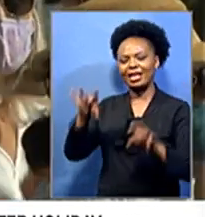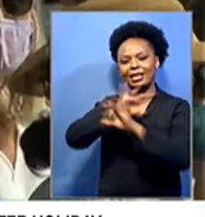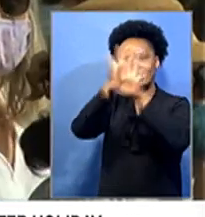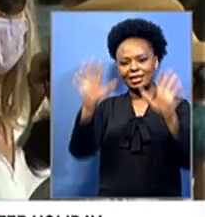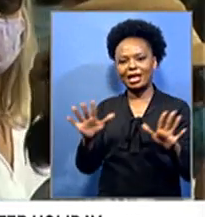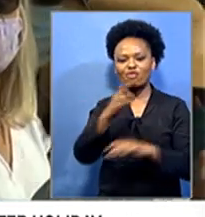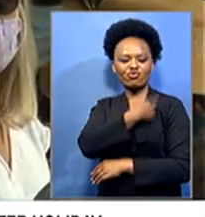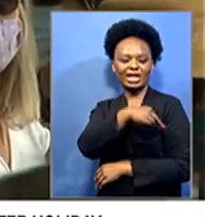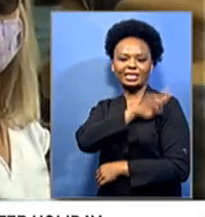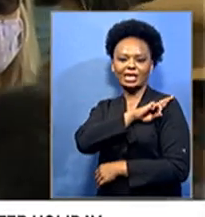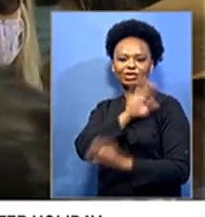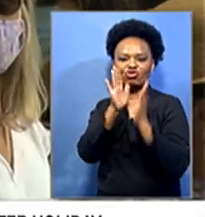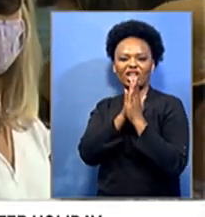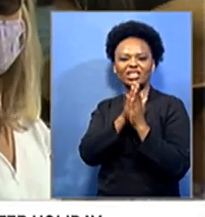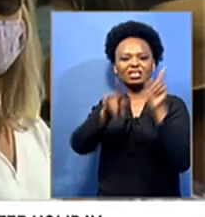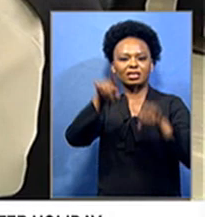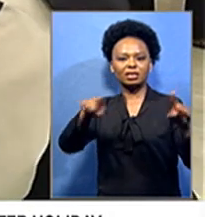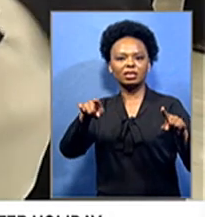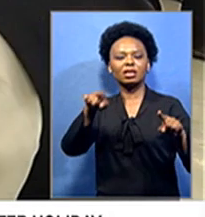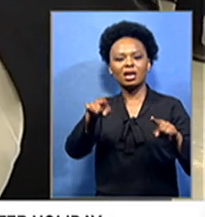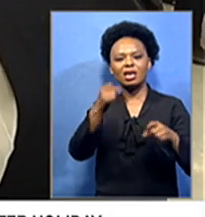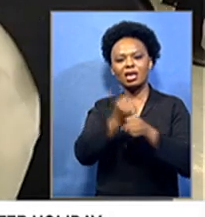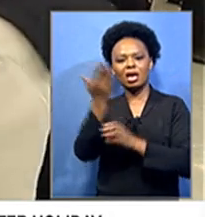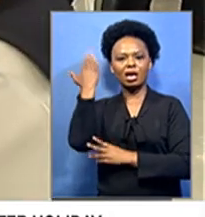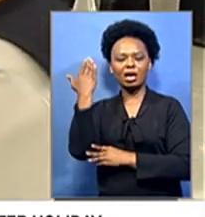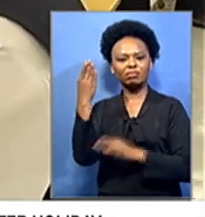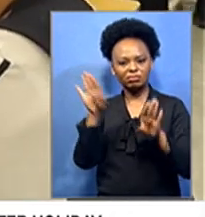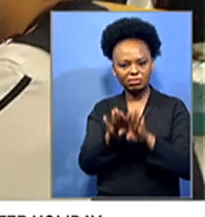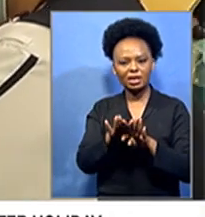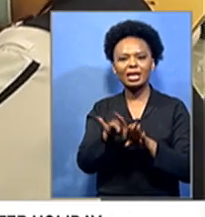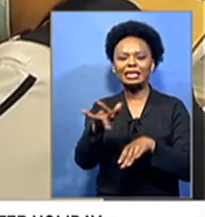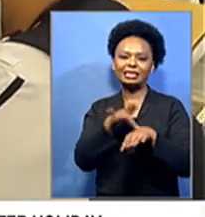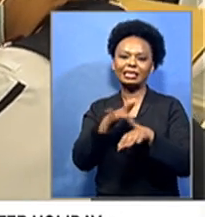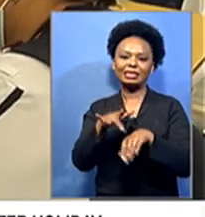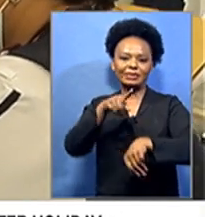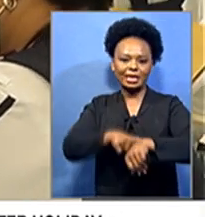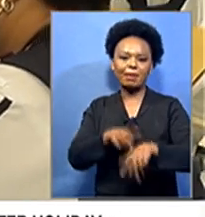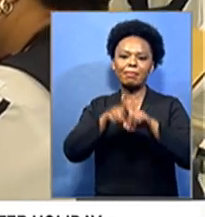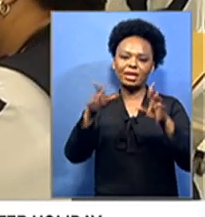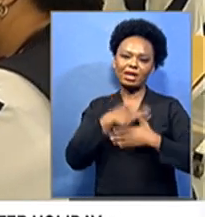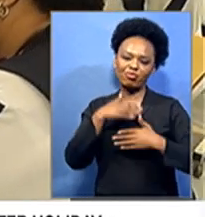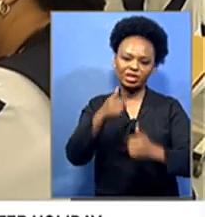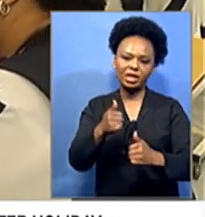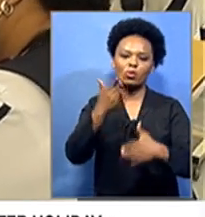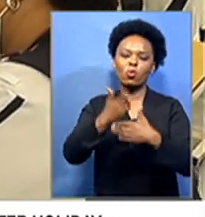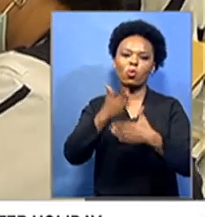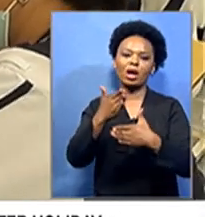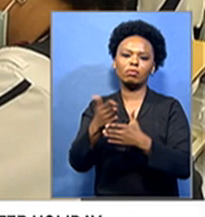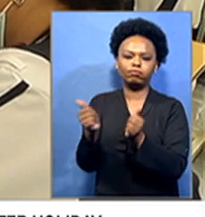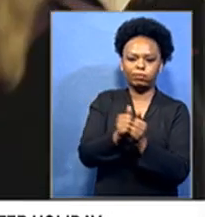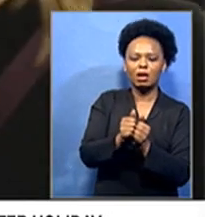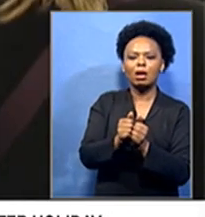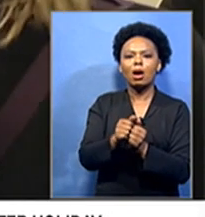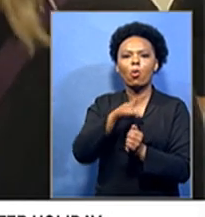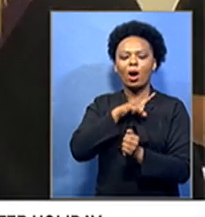did carry the country throughout last year. We do understand it's a very sensitive time, but we appreciate the work they've done to help us to save